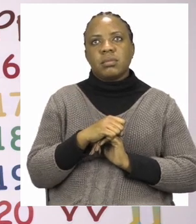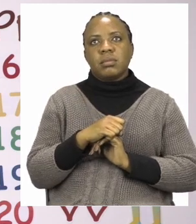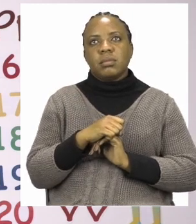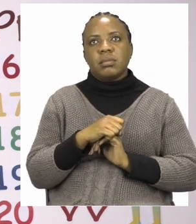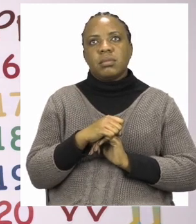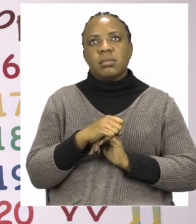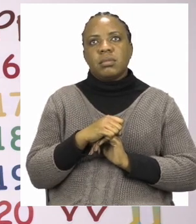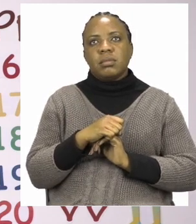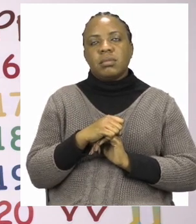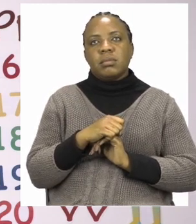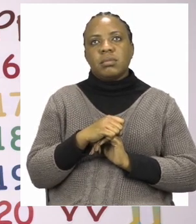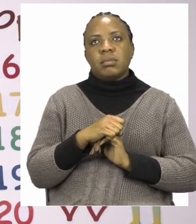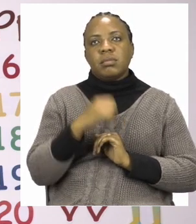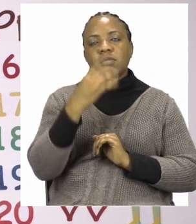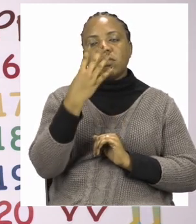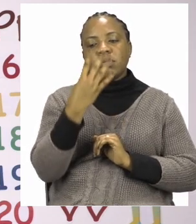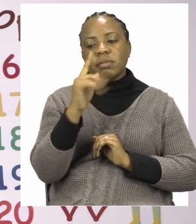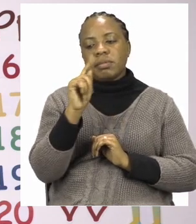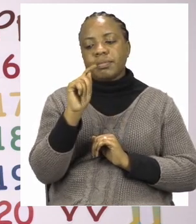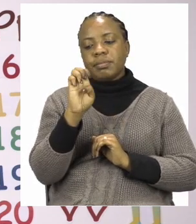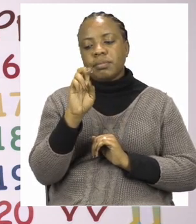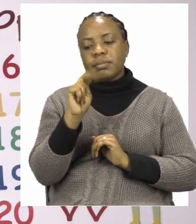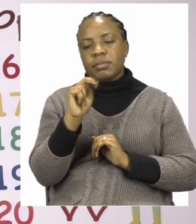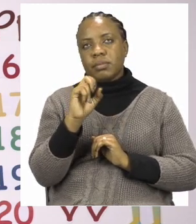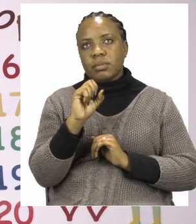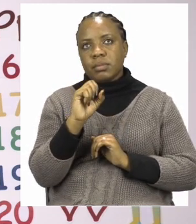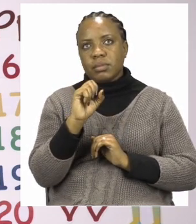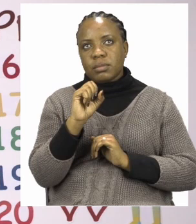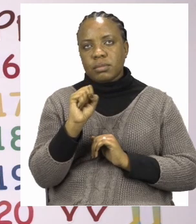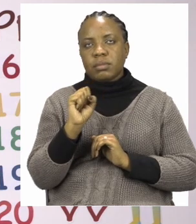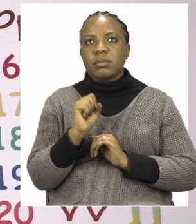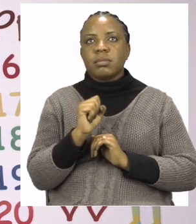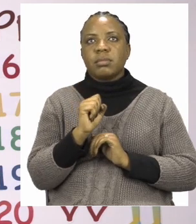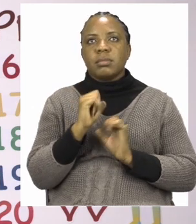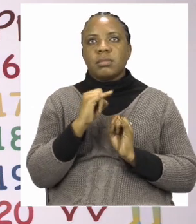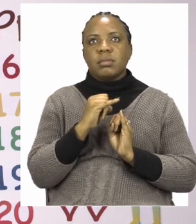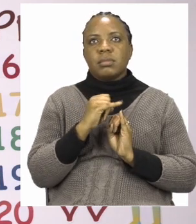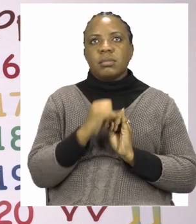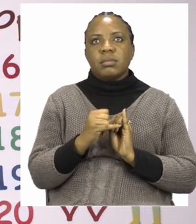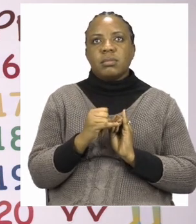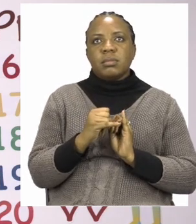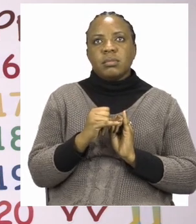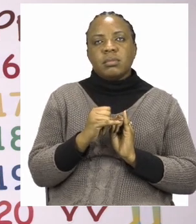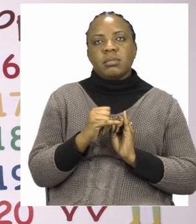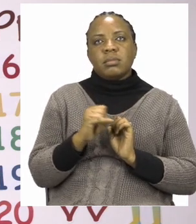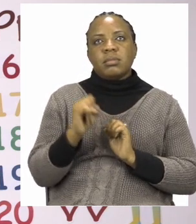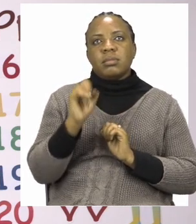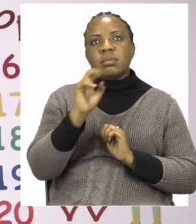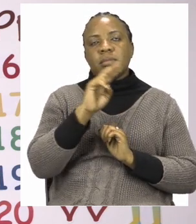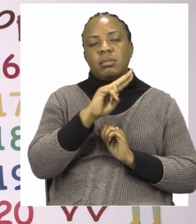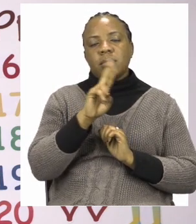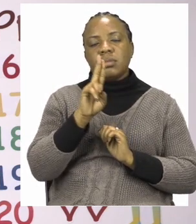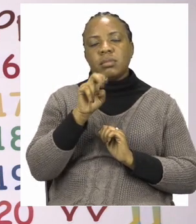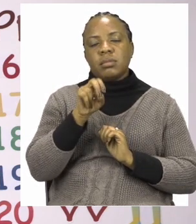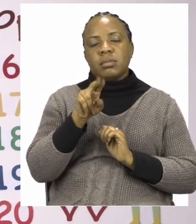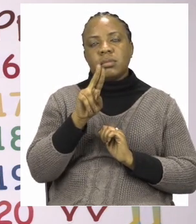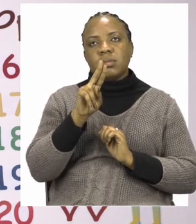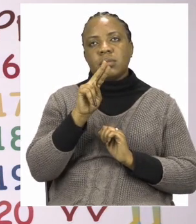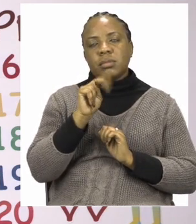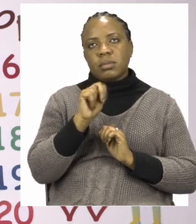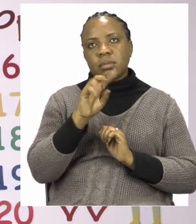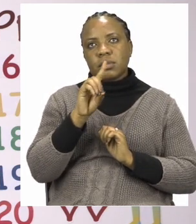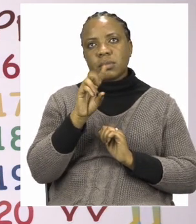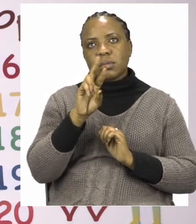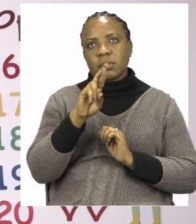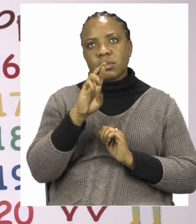4 tens. Now the last one is very simple. After tens on our place values, we